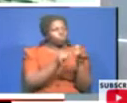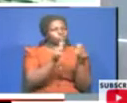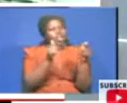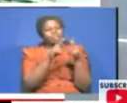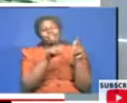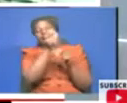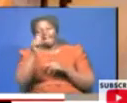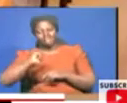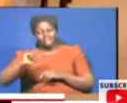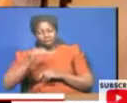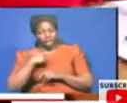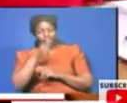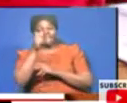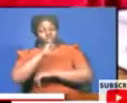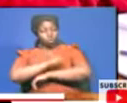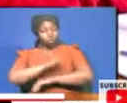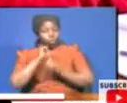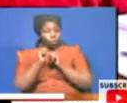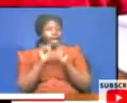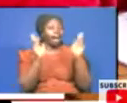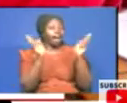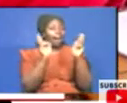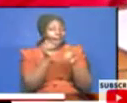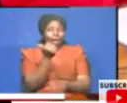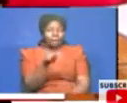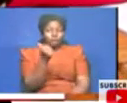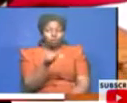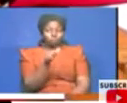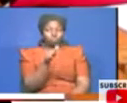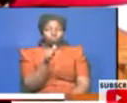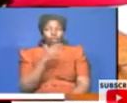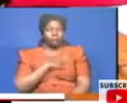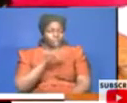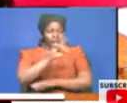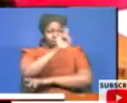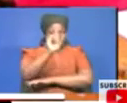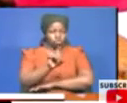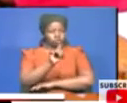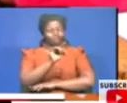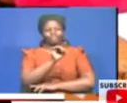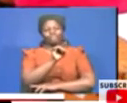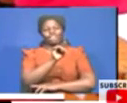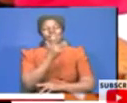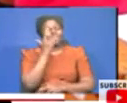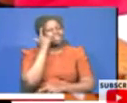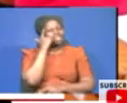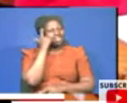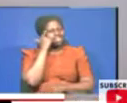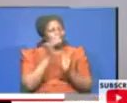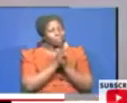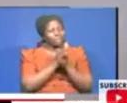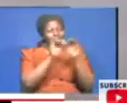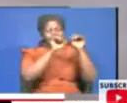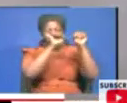other schools that are not prepared. Okay? So my question to you is, do you think with a system like